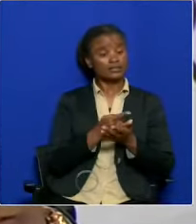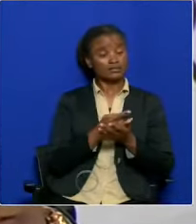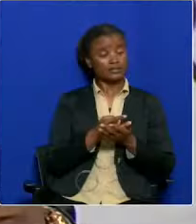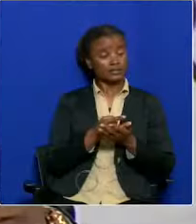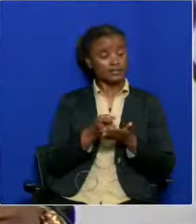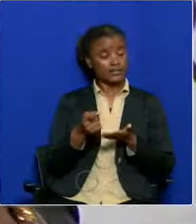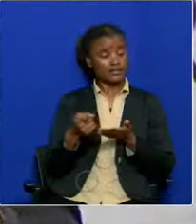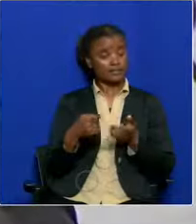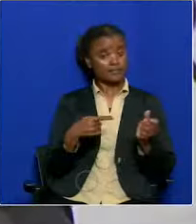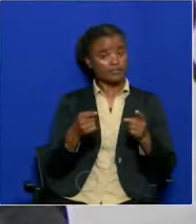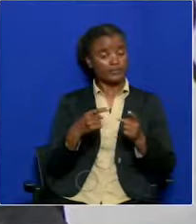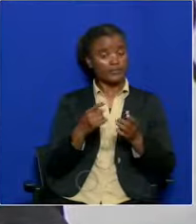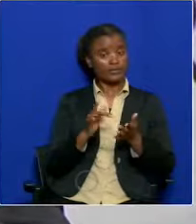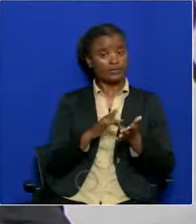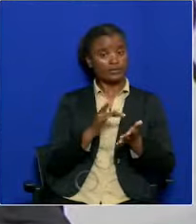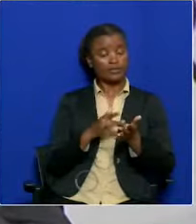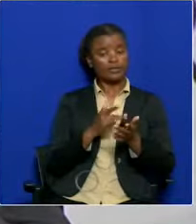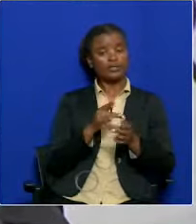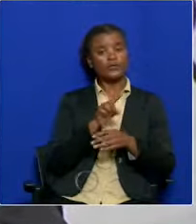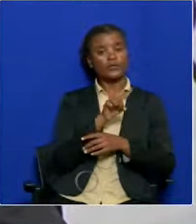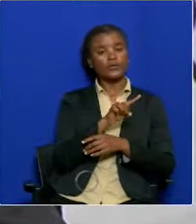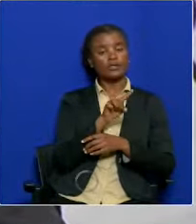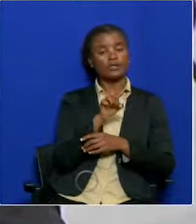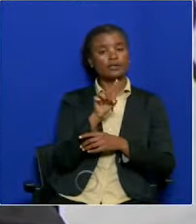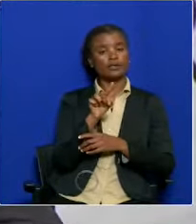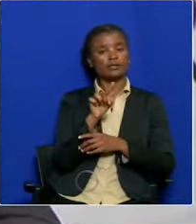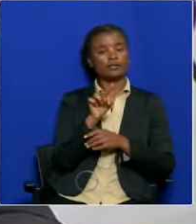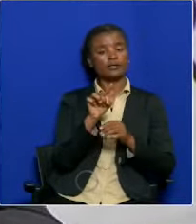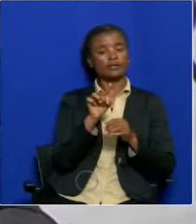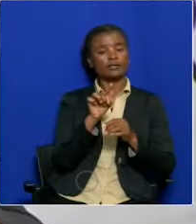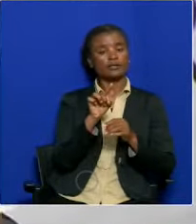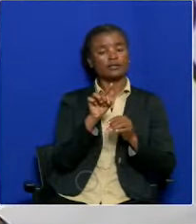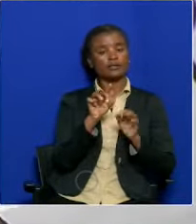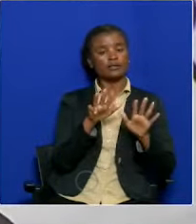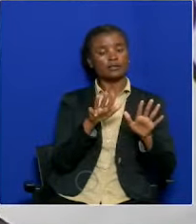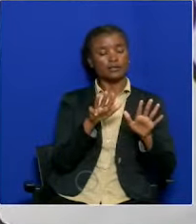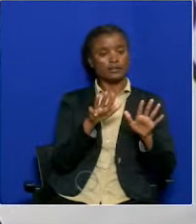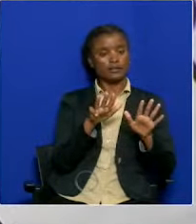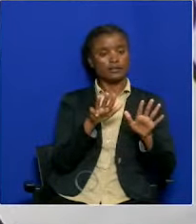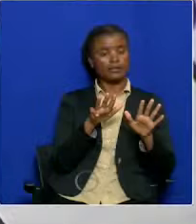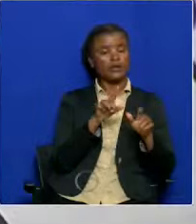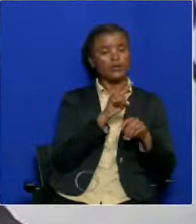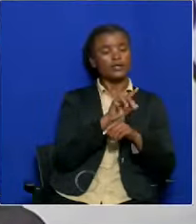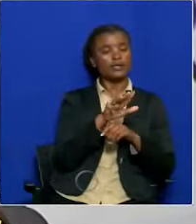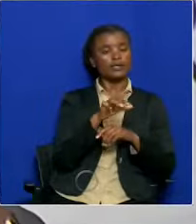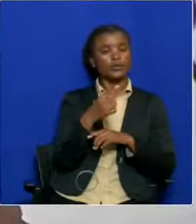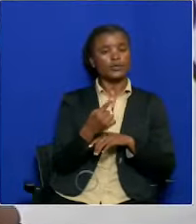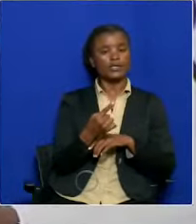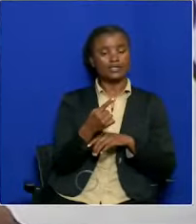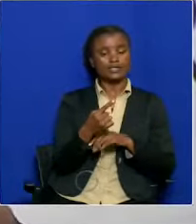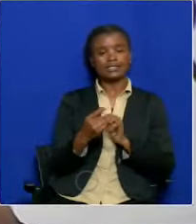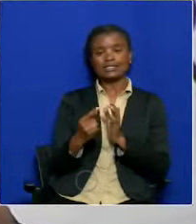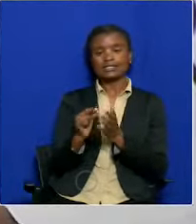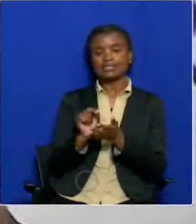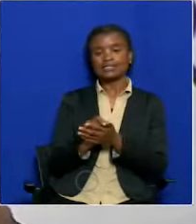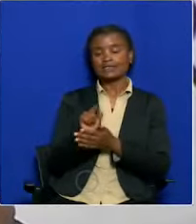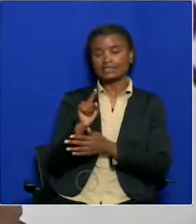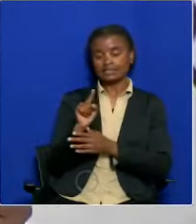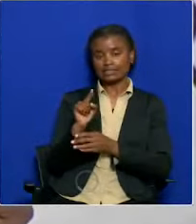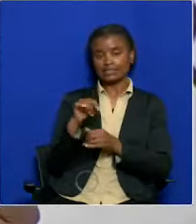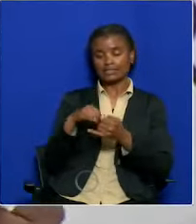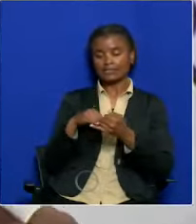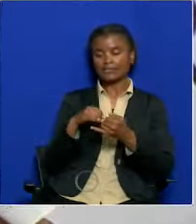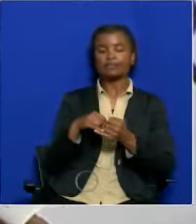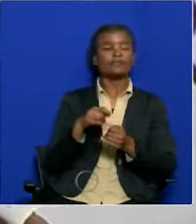191, and it was the 17th of September. No, you're correct, Commissioner. General, let me take you to You are your correct.